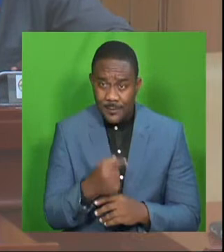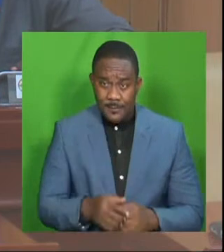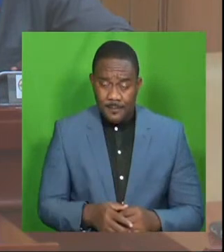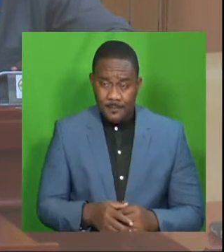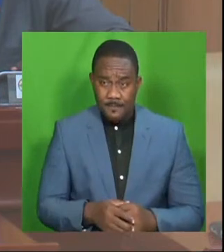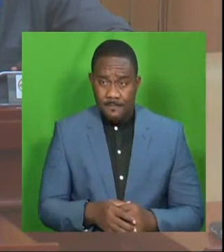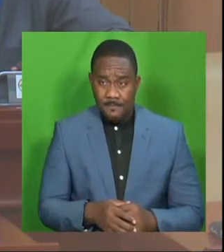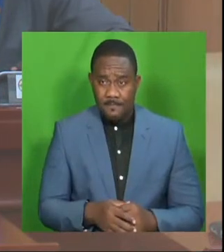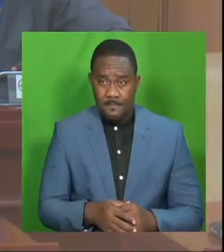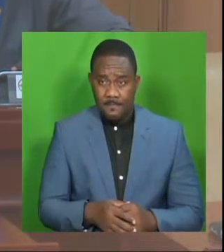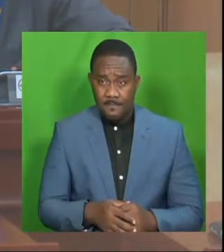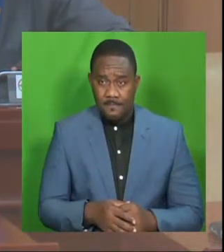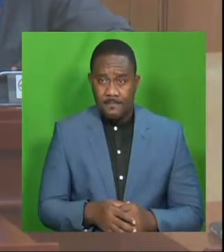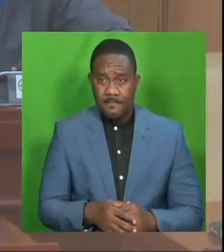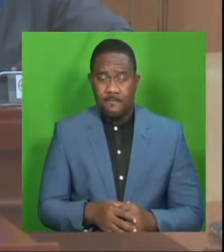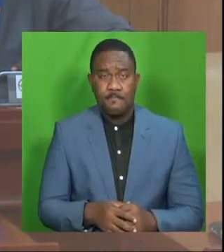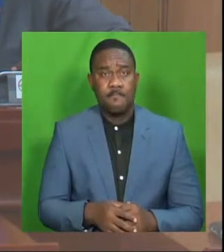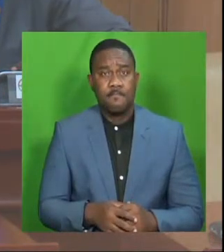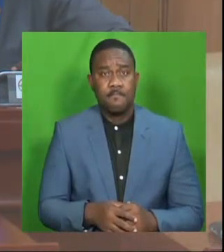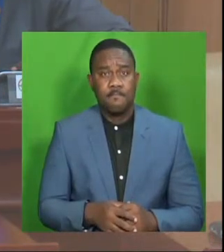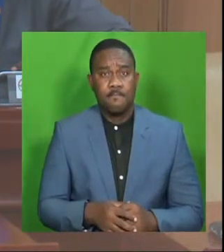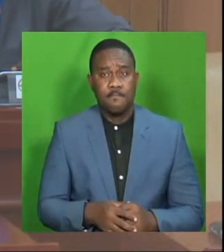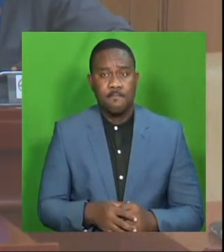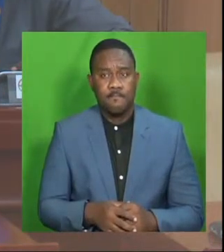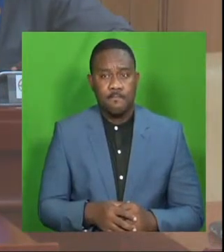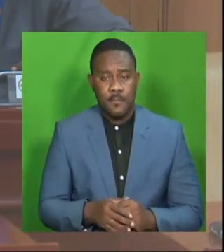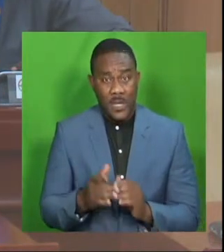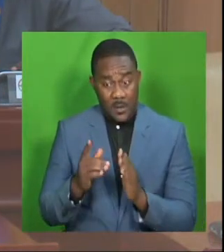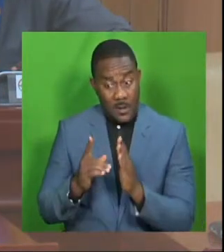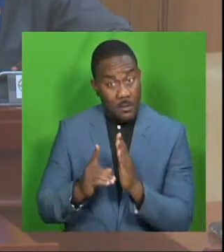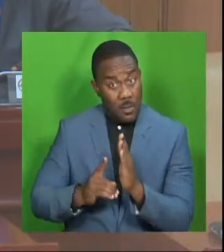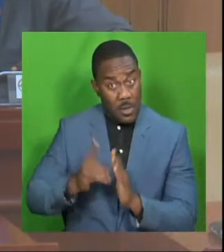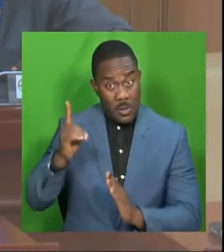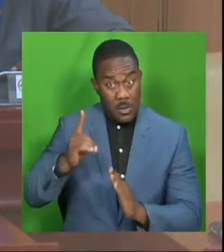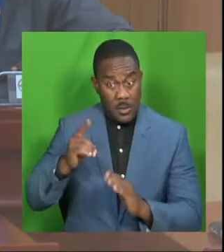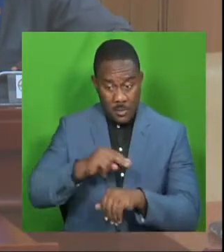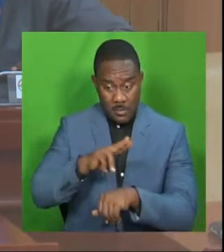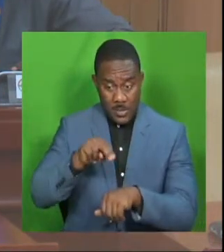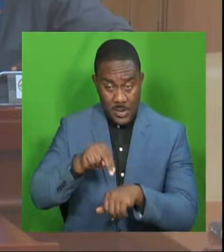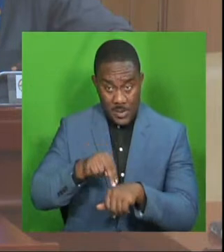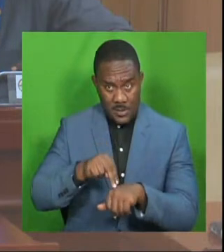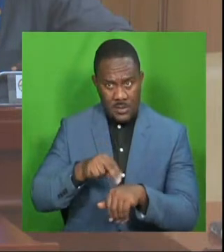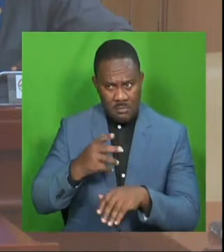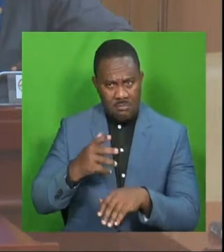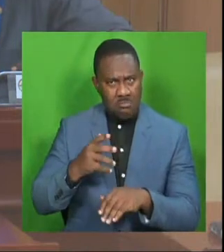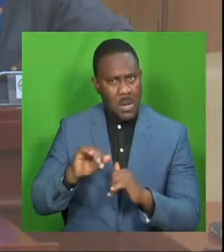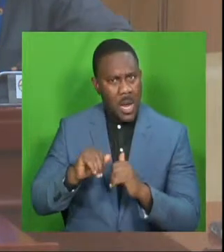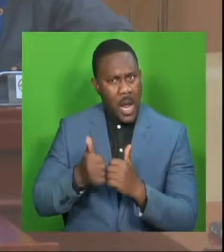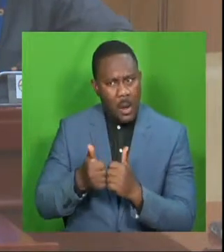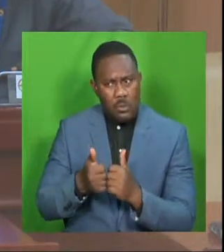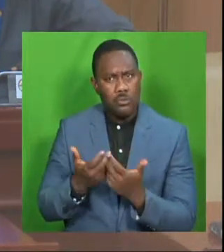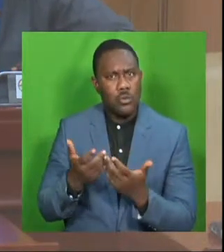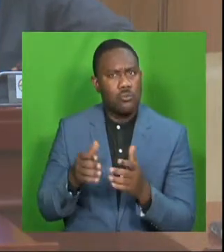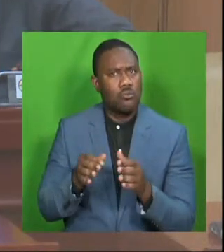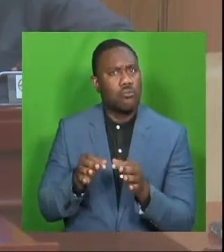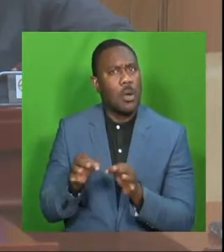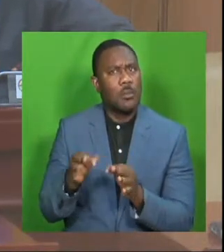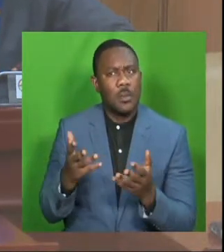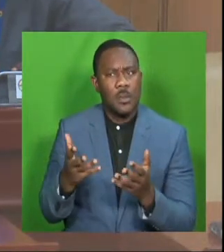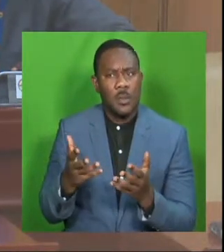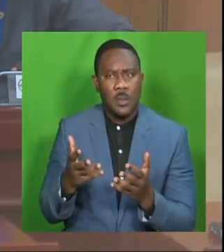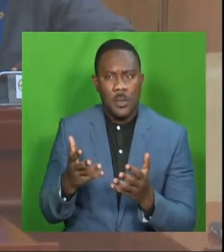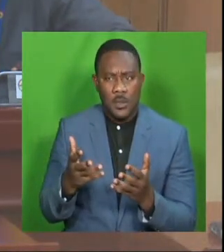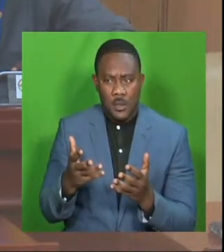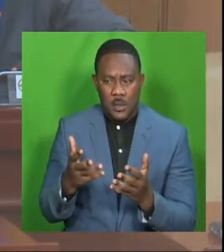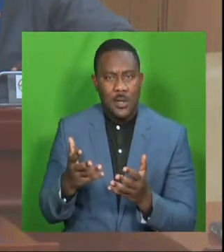the development of a nation is defined by how the nation treats its